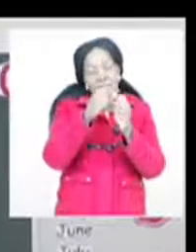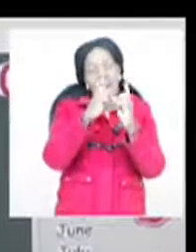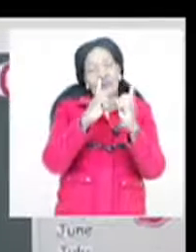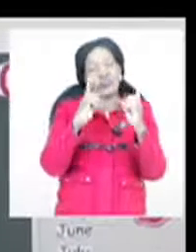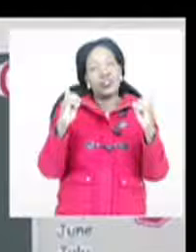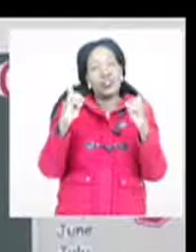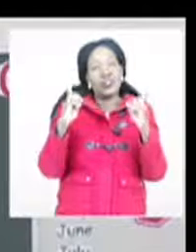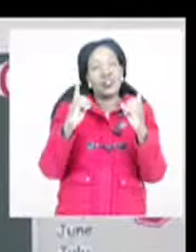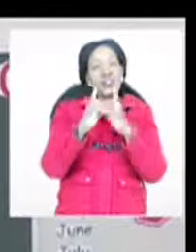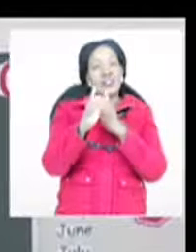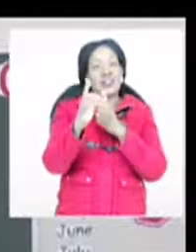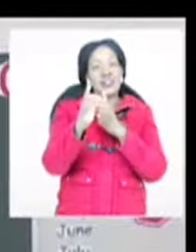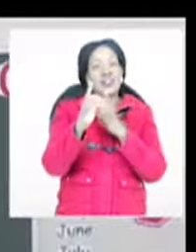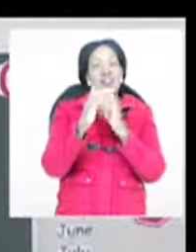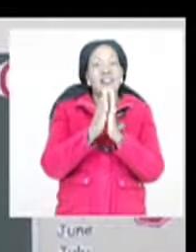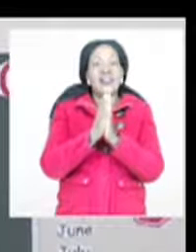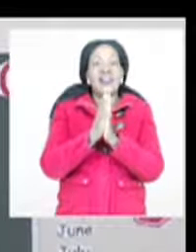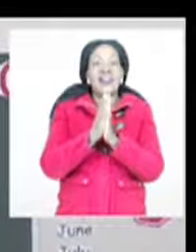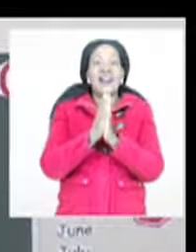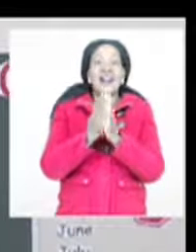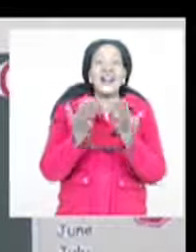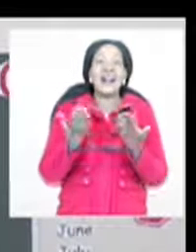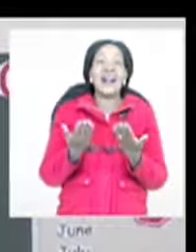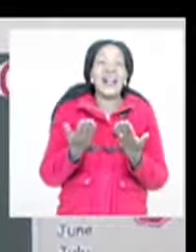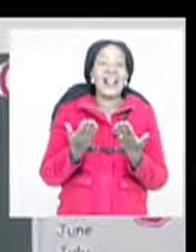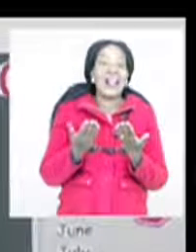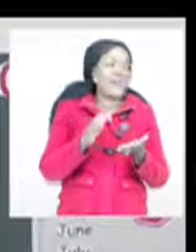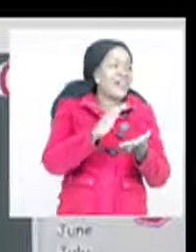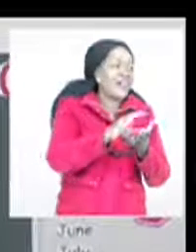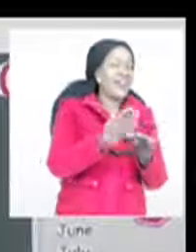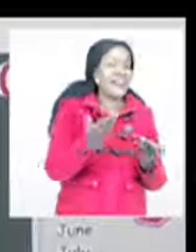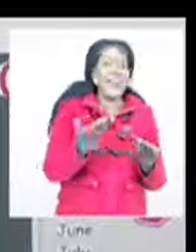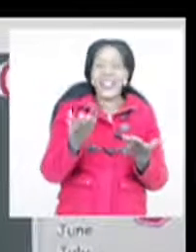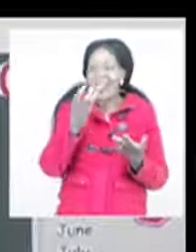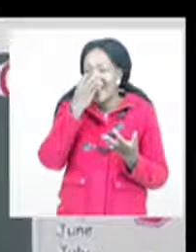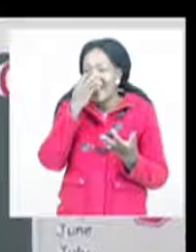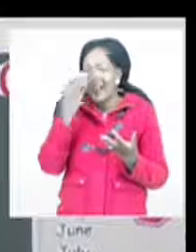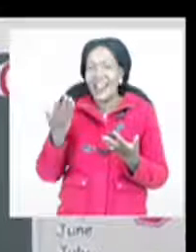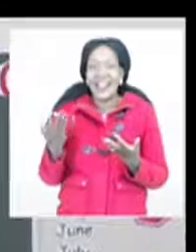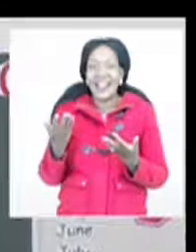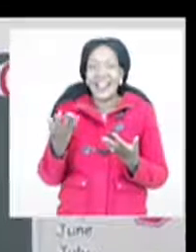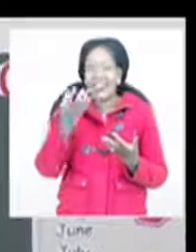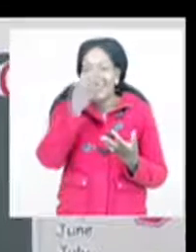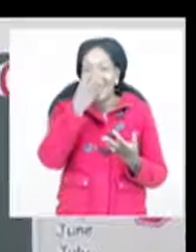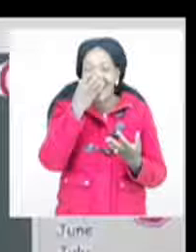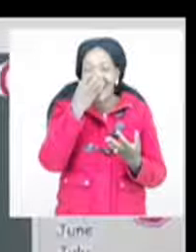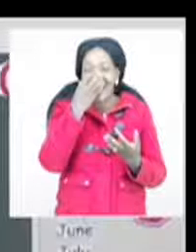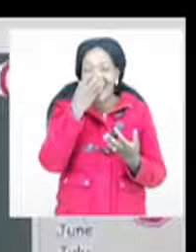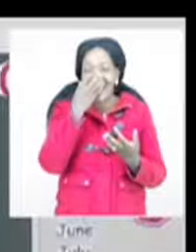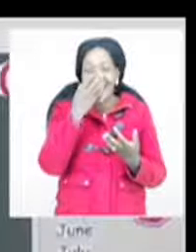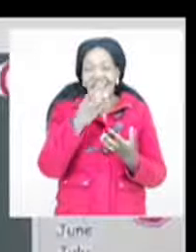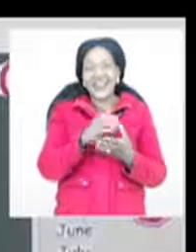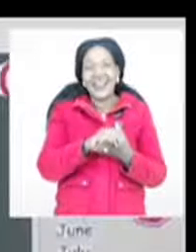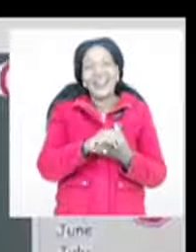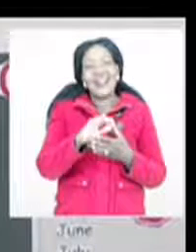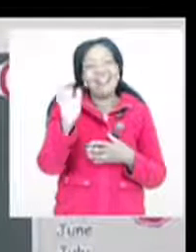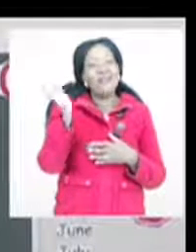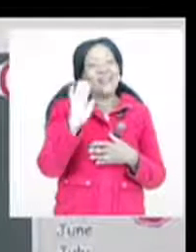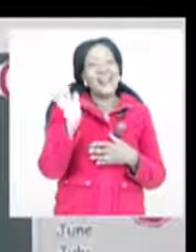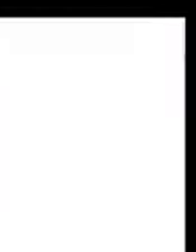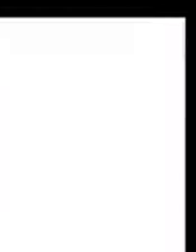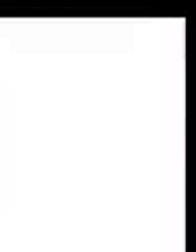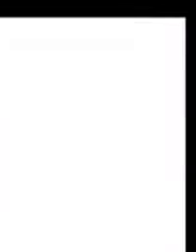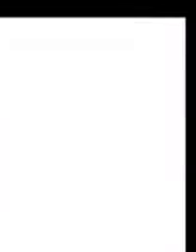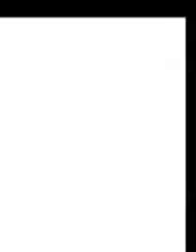keep a social distance. Hi, my friends, where's Zoe? Zoe! Bye,